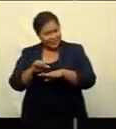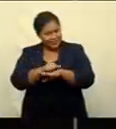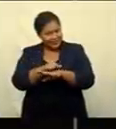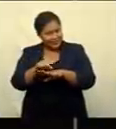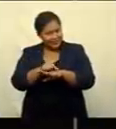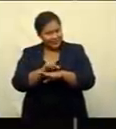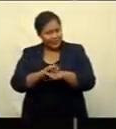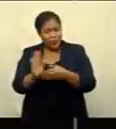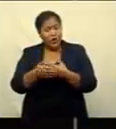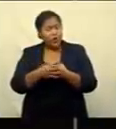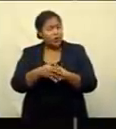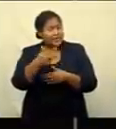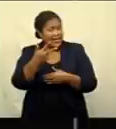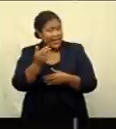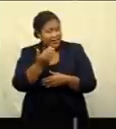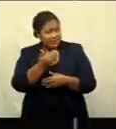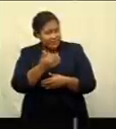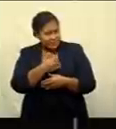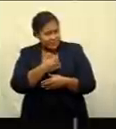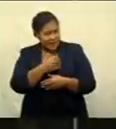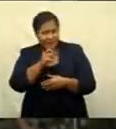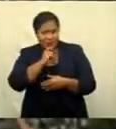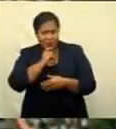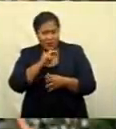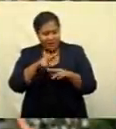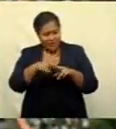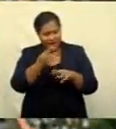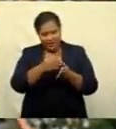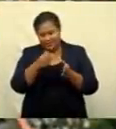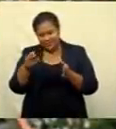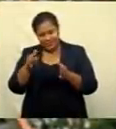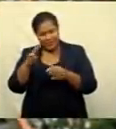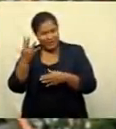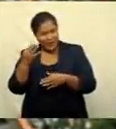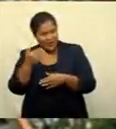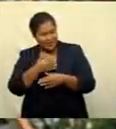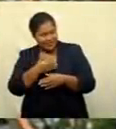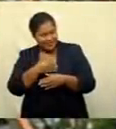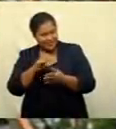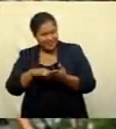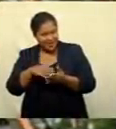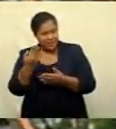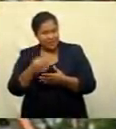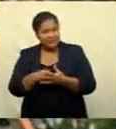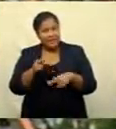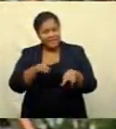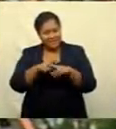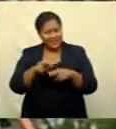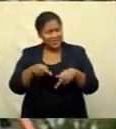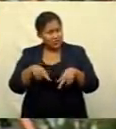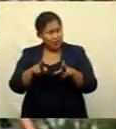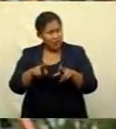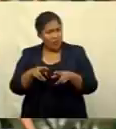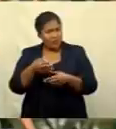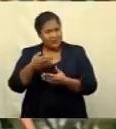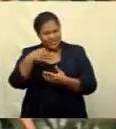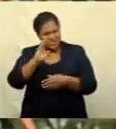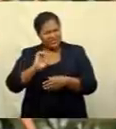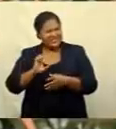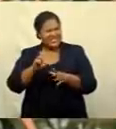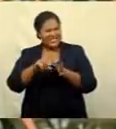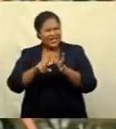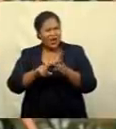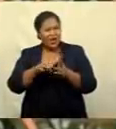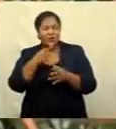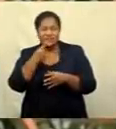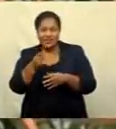8 p.m. on Friday till 4 a.m. on Monday. Fiji Roads Authority Acting Chief Executive Kamal Prasad says